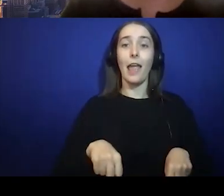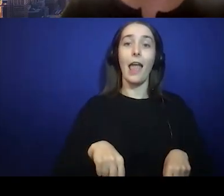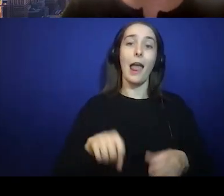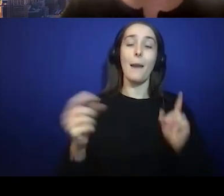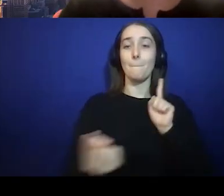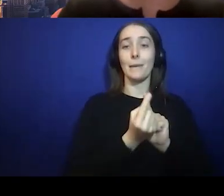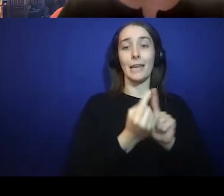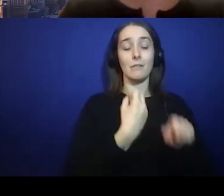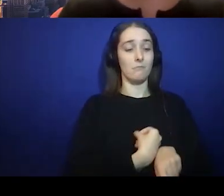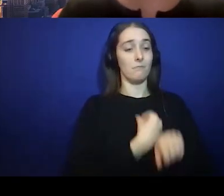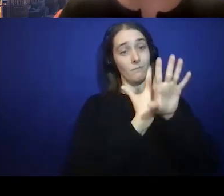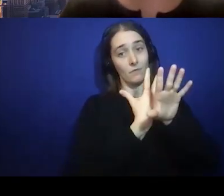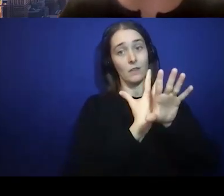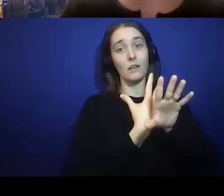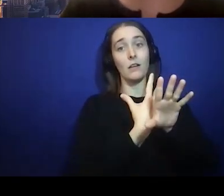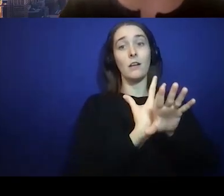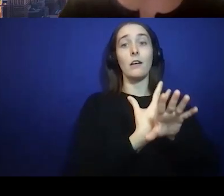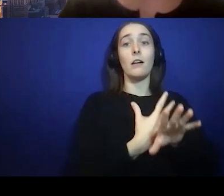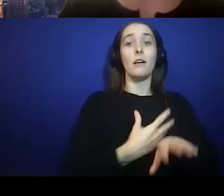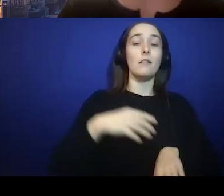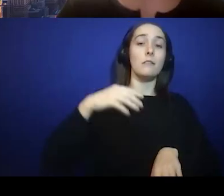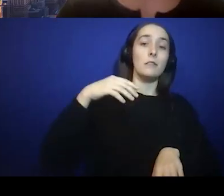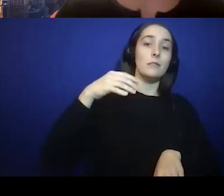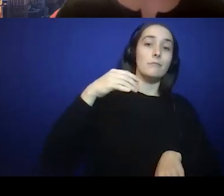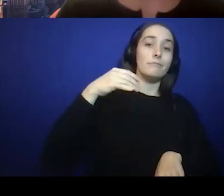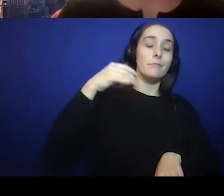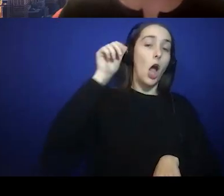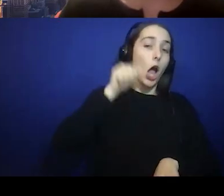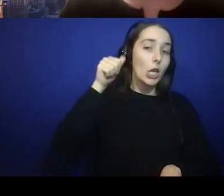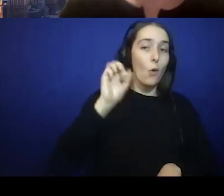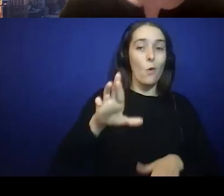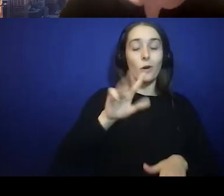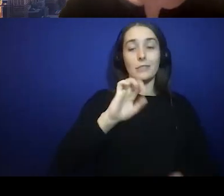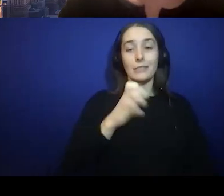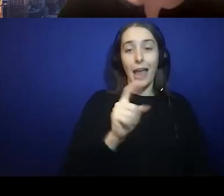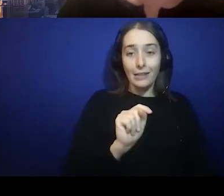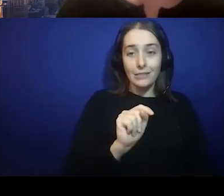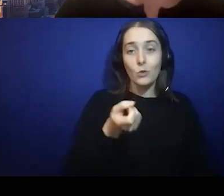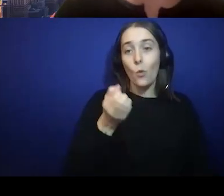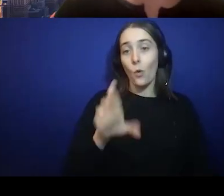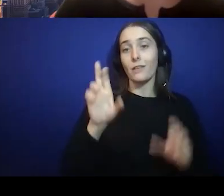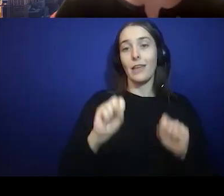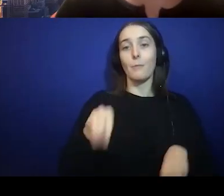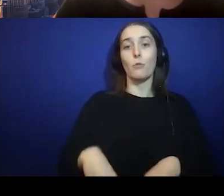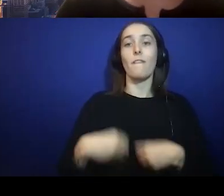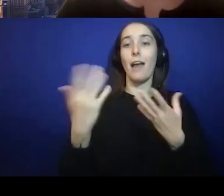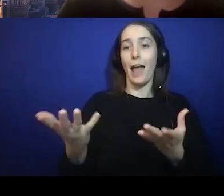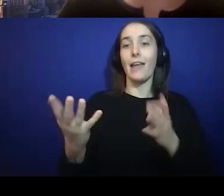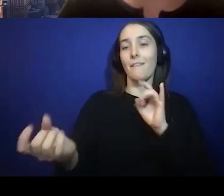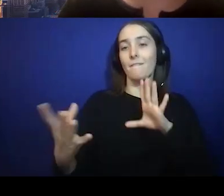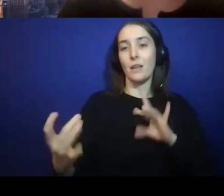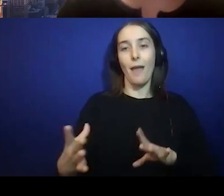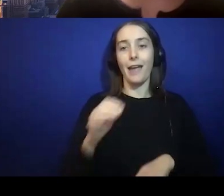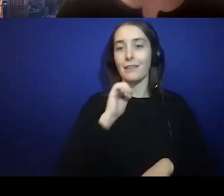or text, or we can provide feedback asynchronously as well. You can contact us via email, as you see on the